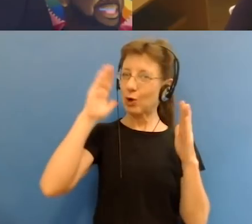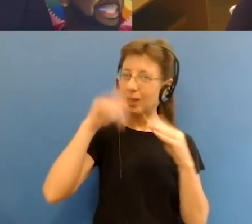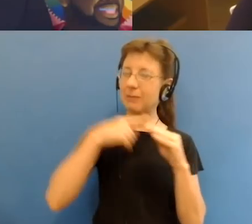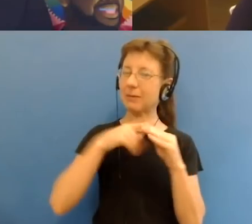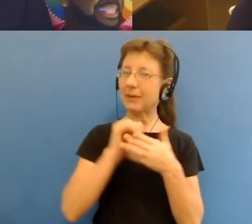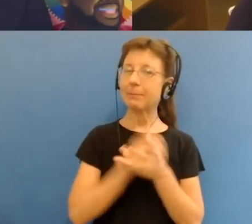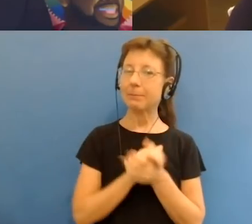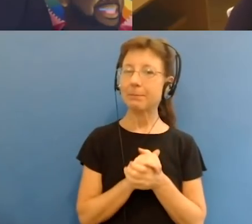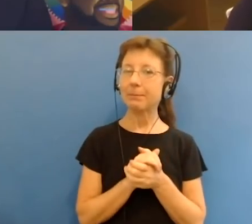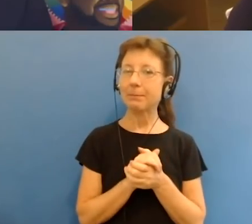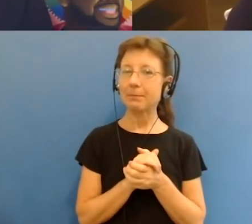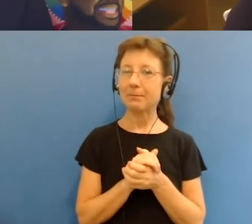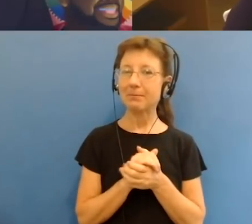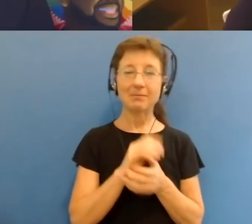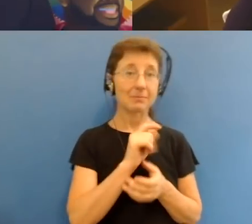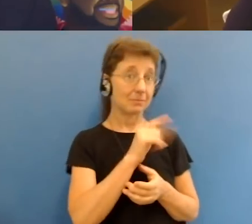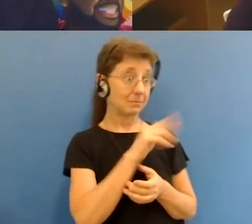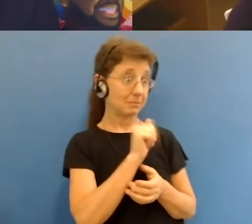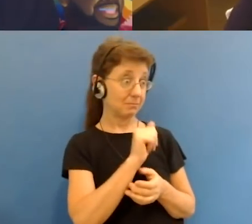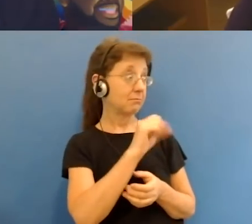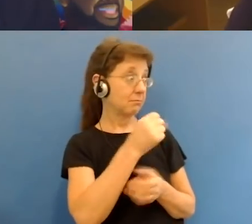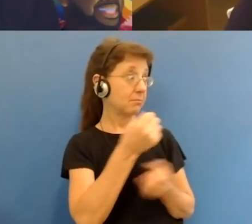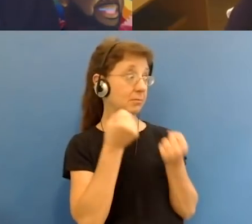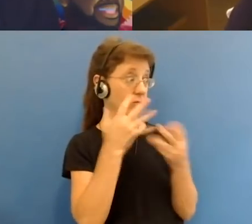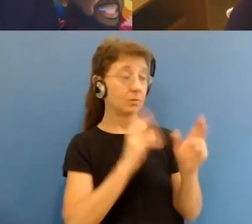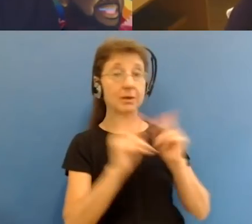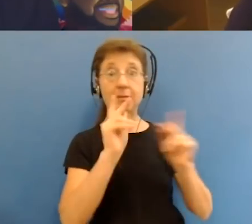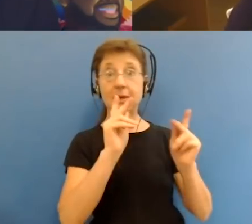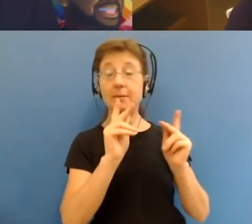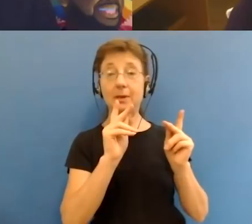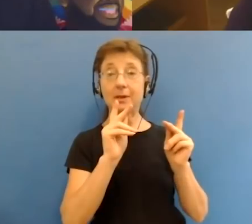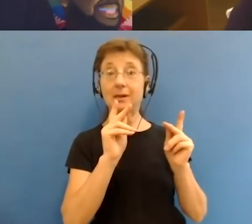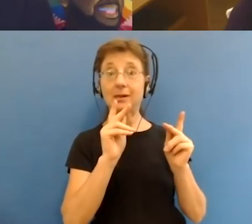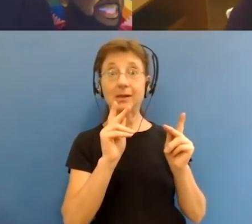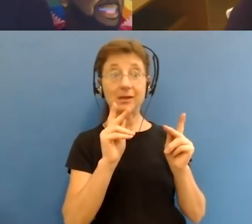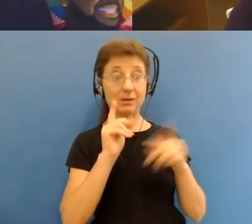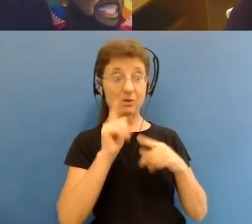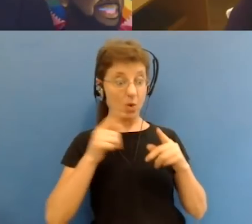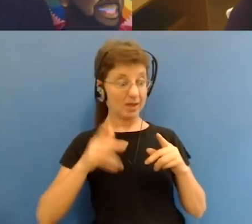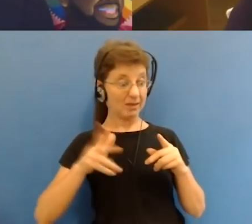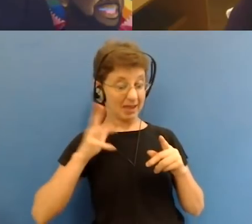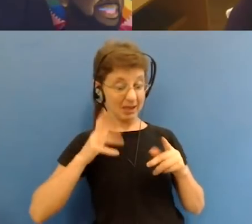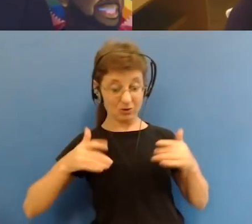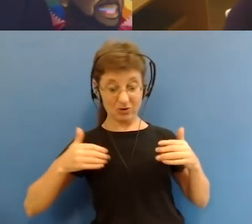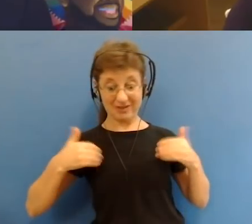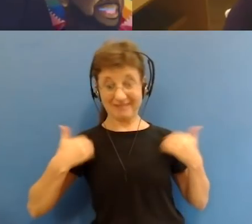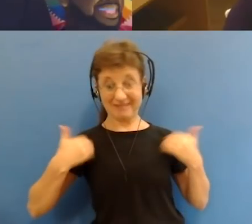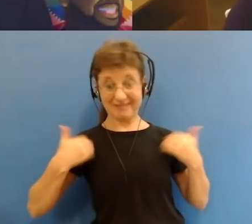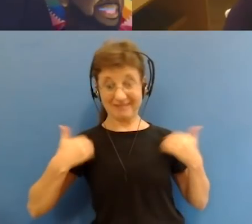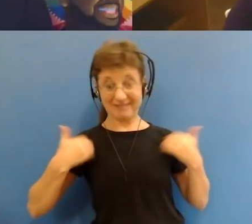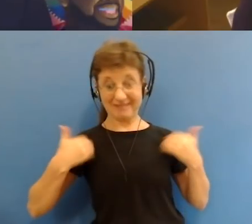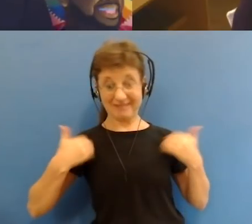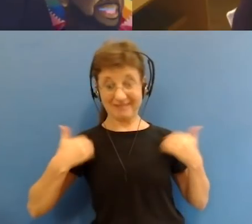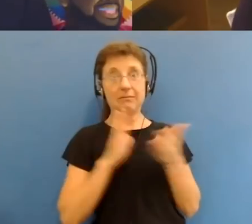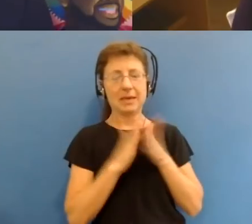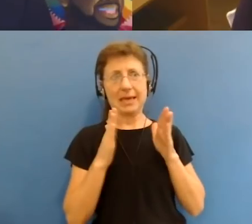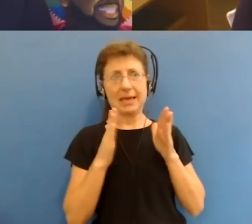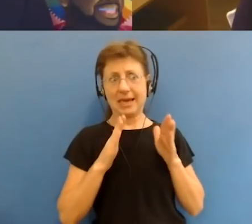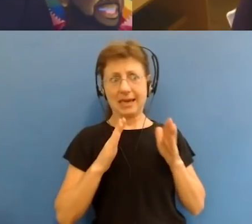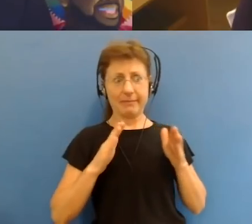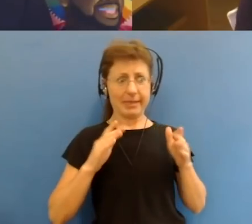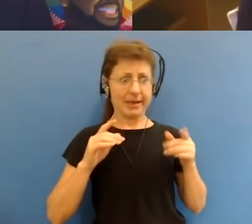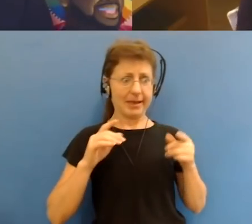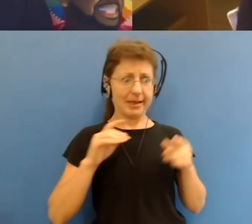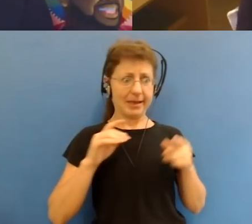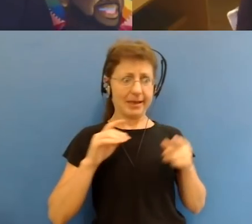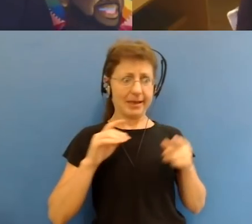people got completely violated and wounded so early that it's not safe to. Yeah. And what you